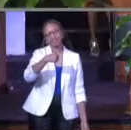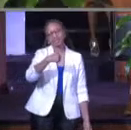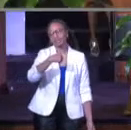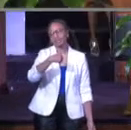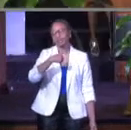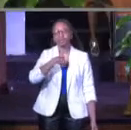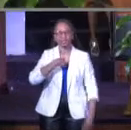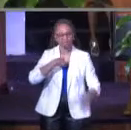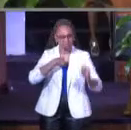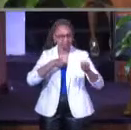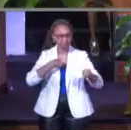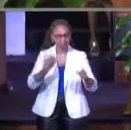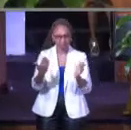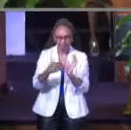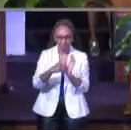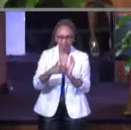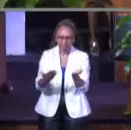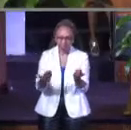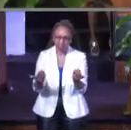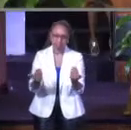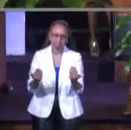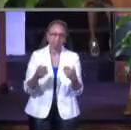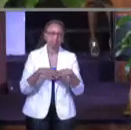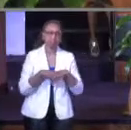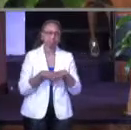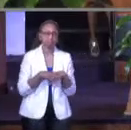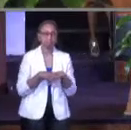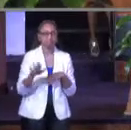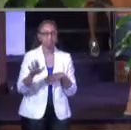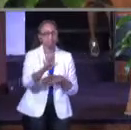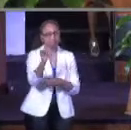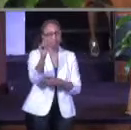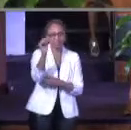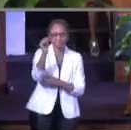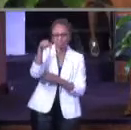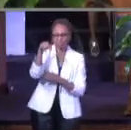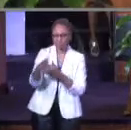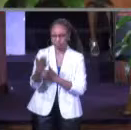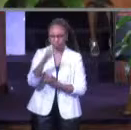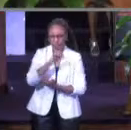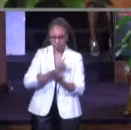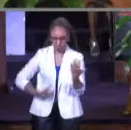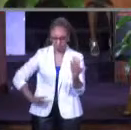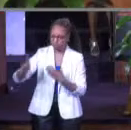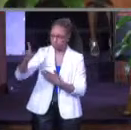Can we do that just one more time? Come on, that's your testimony this morning. Say, Lord,